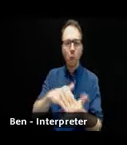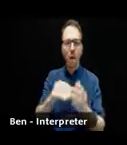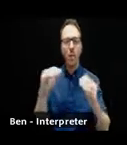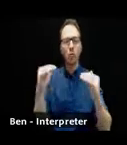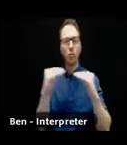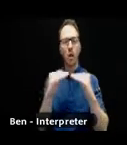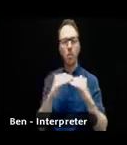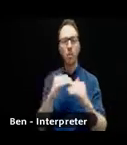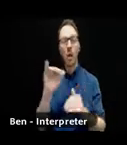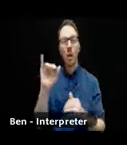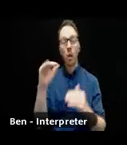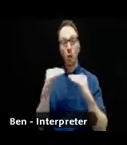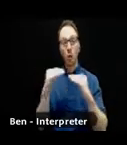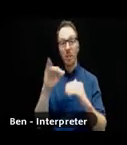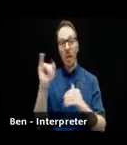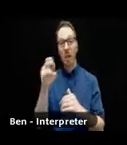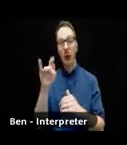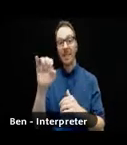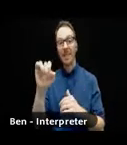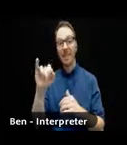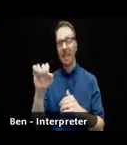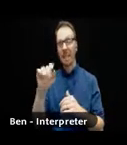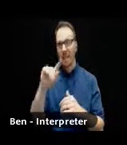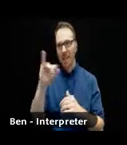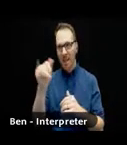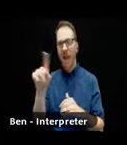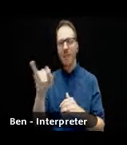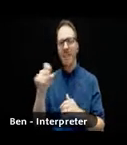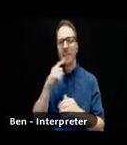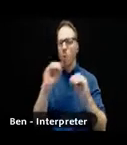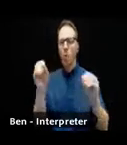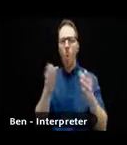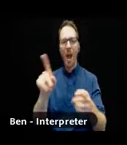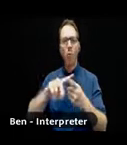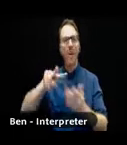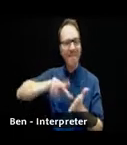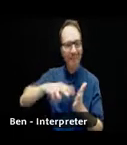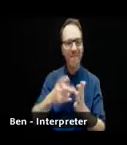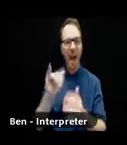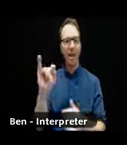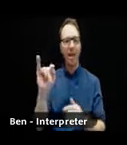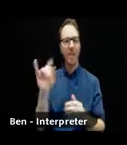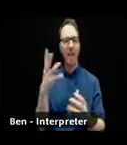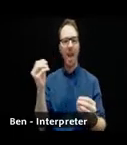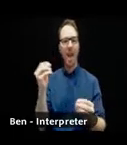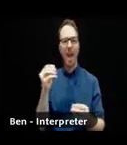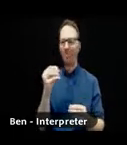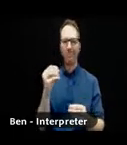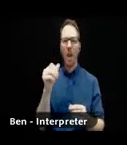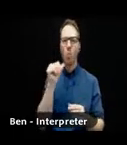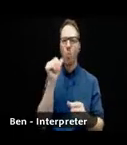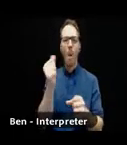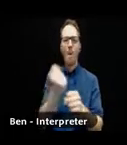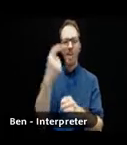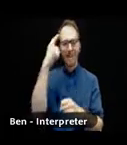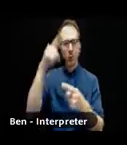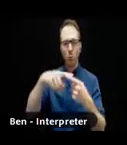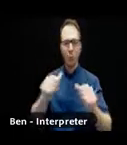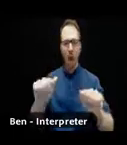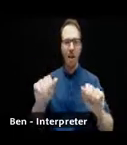Yazzie, in particular, says there is no way to define it and that it is hubris to try. And so I